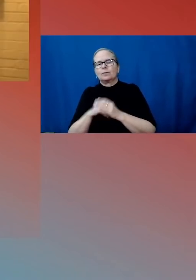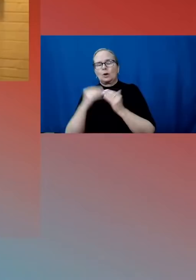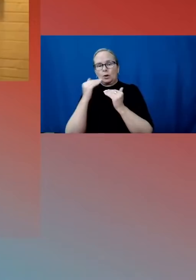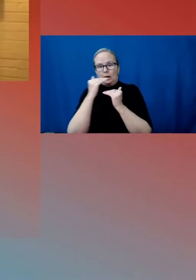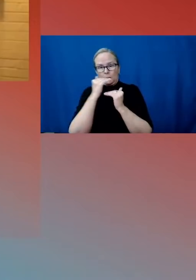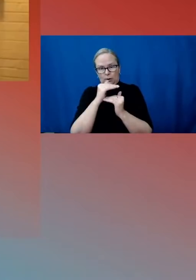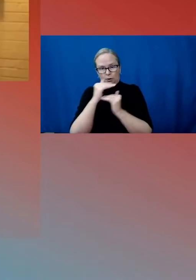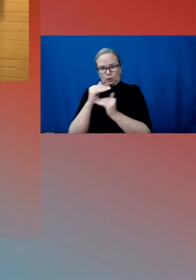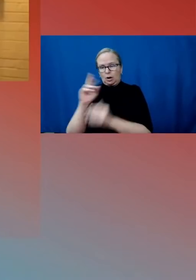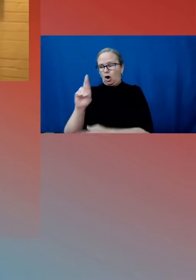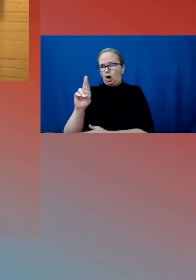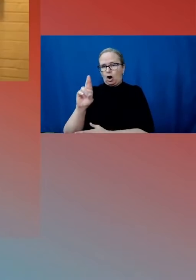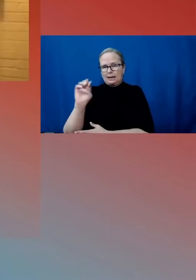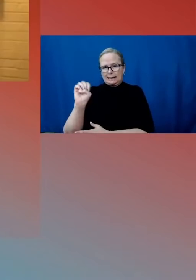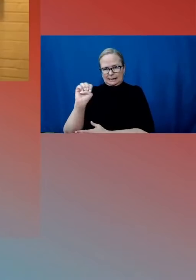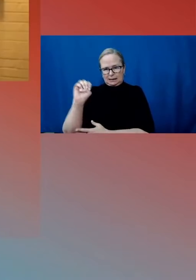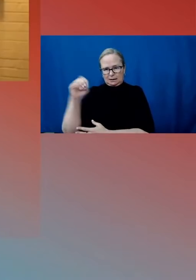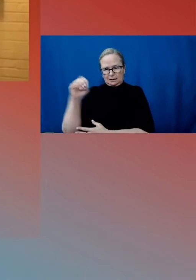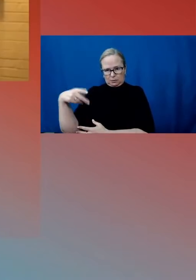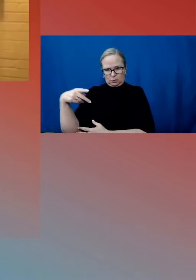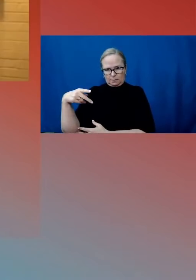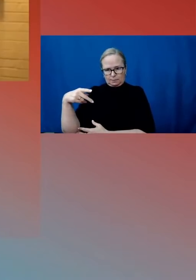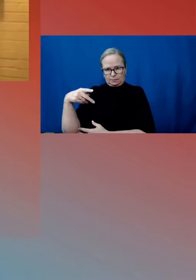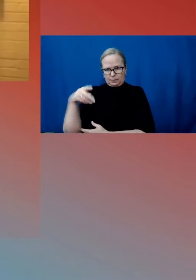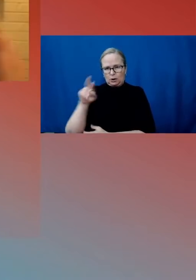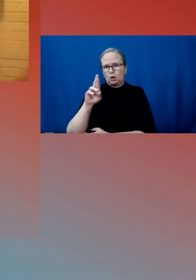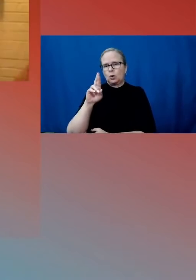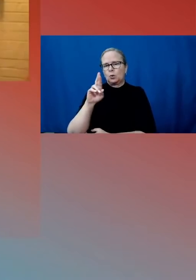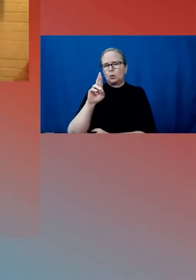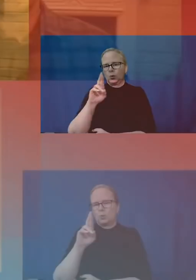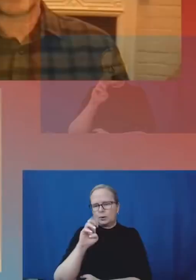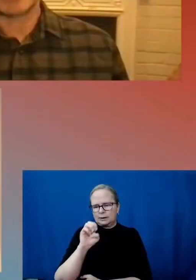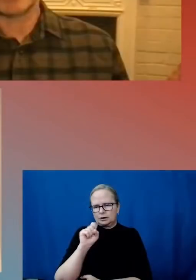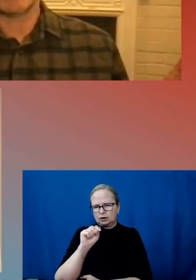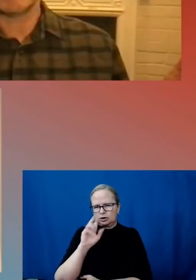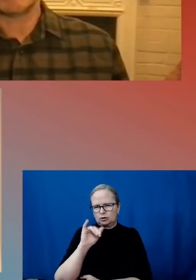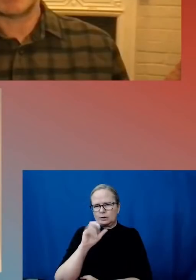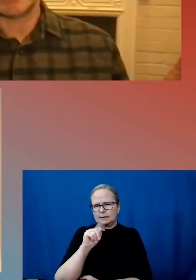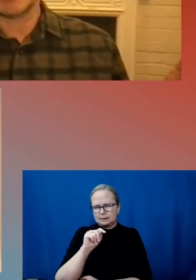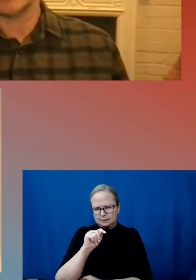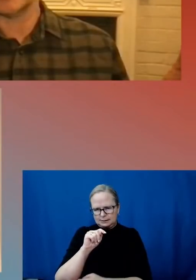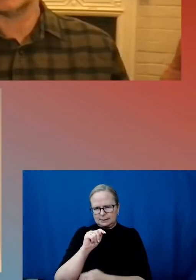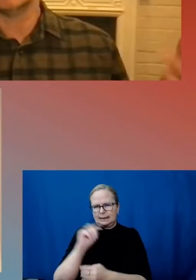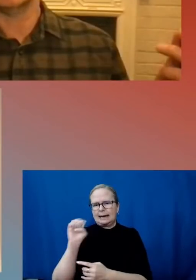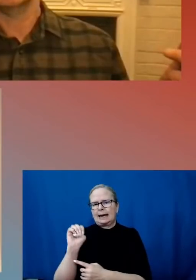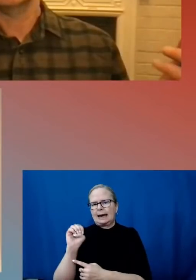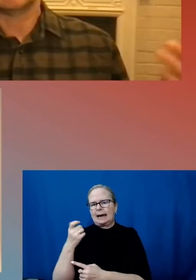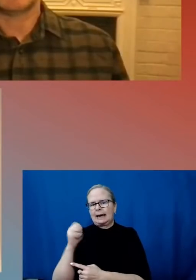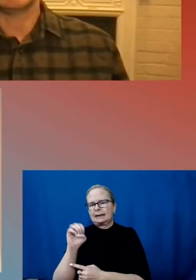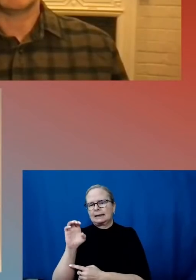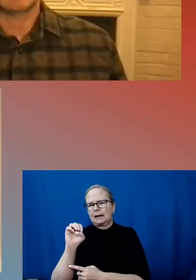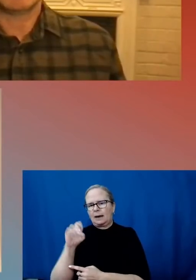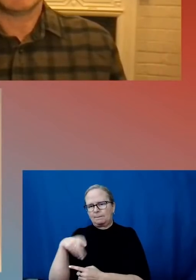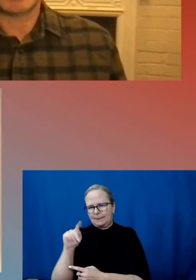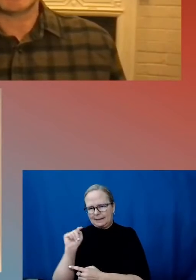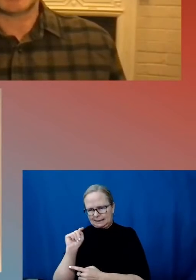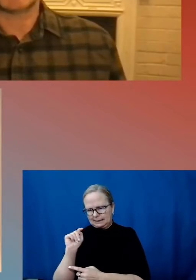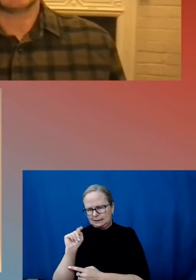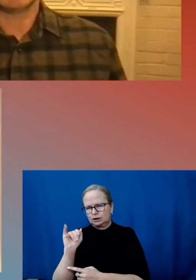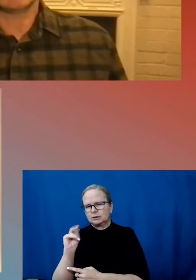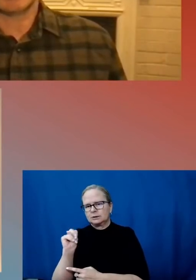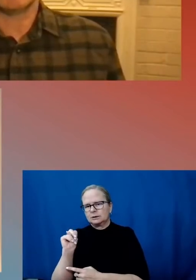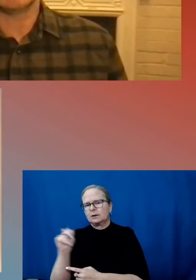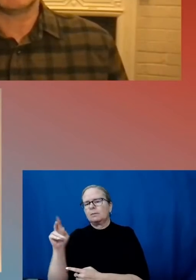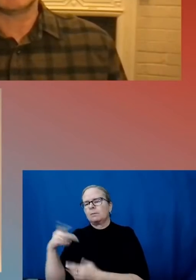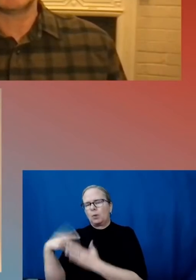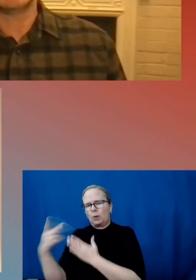restrictions and exemptions program, let's be clear, it's a vaccine passport. So they're using this Orwellian language in order to hide the fact that it's a vaccine passport.